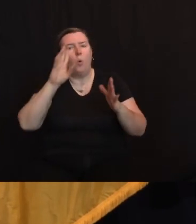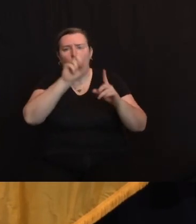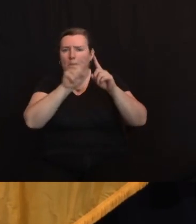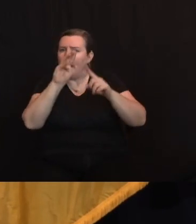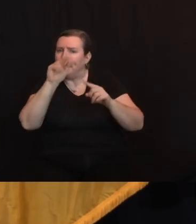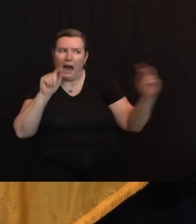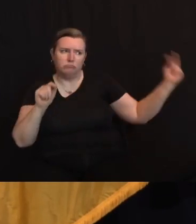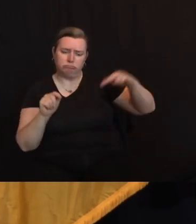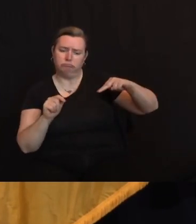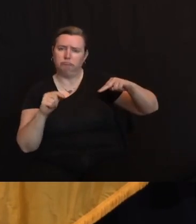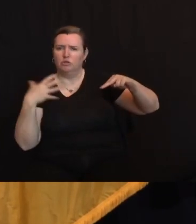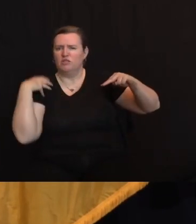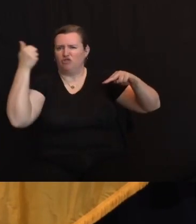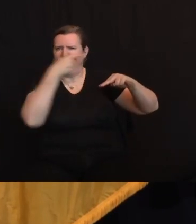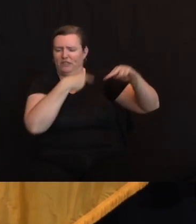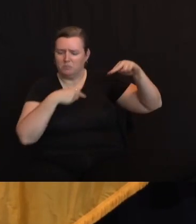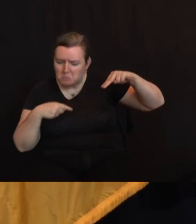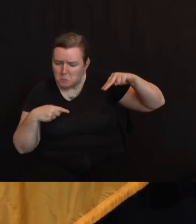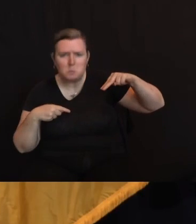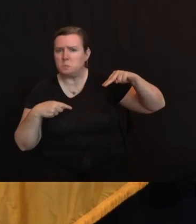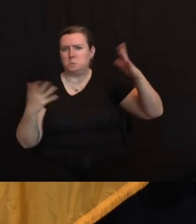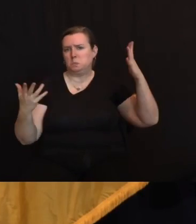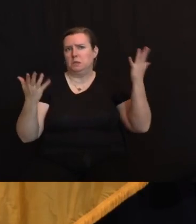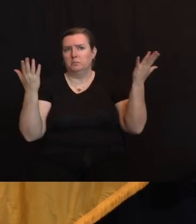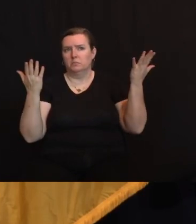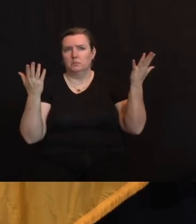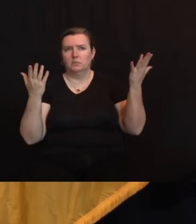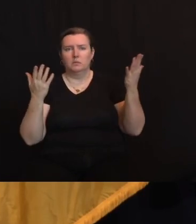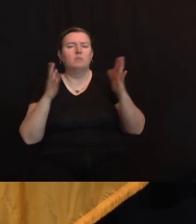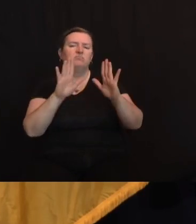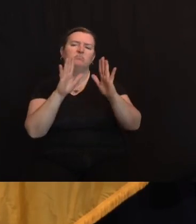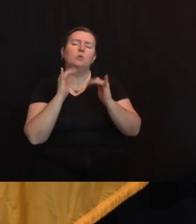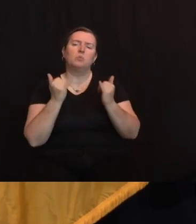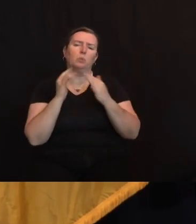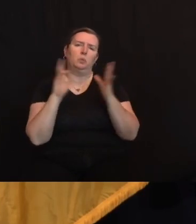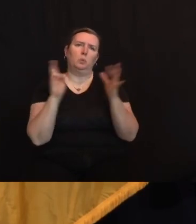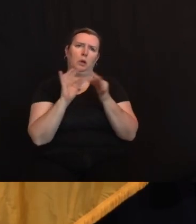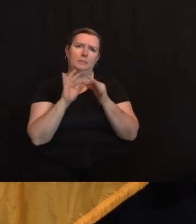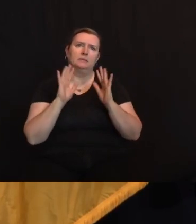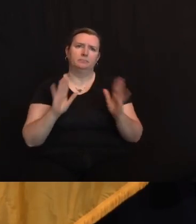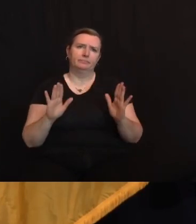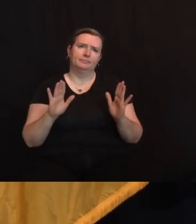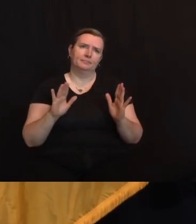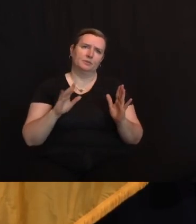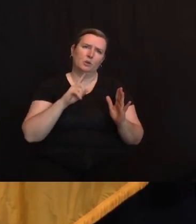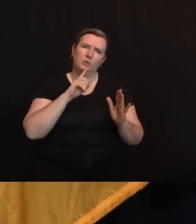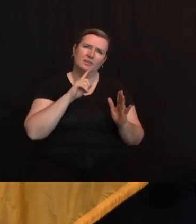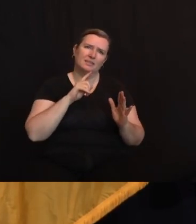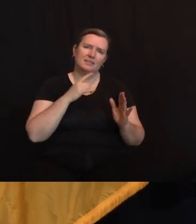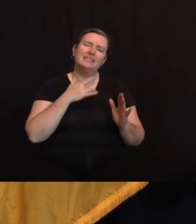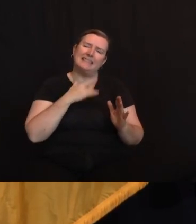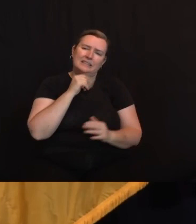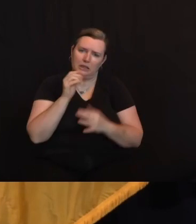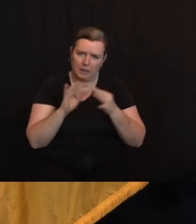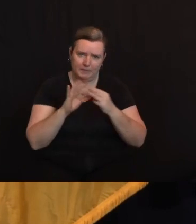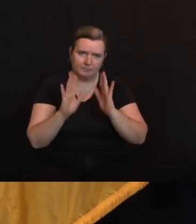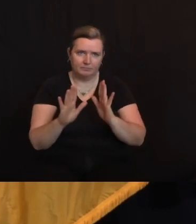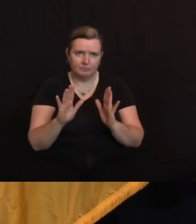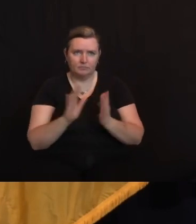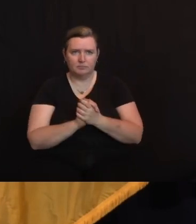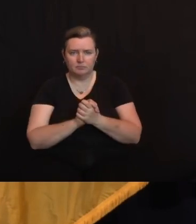legal challenge. I'm not a lawyer, number one, and number two, I wouldn't comment on it anyway, but I would just say two general statements. We